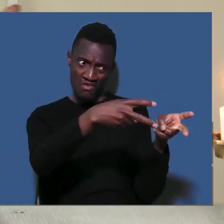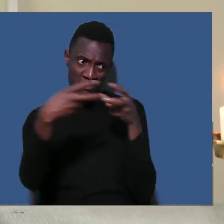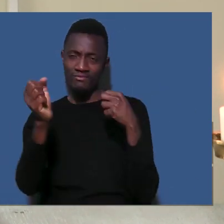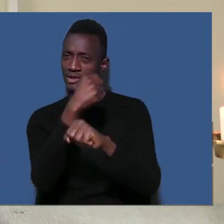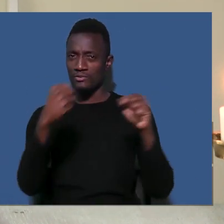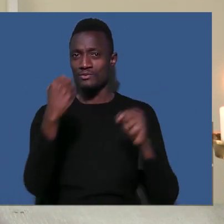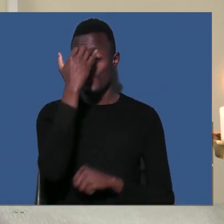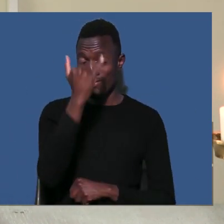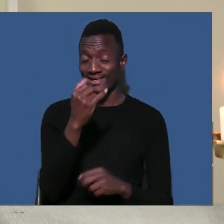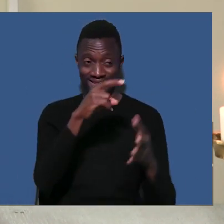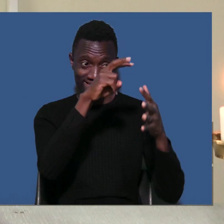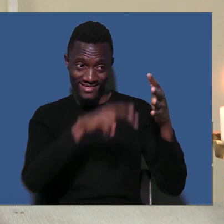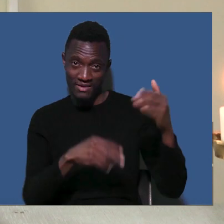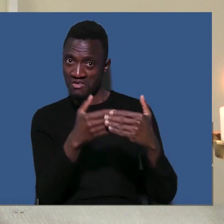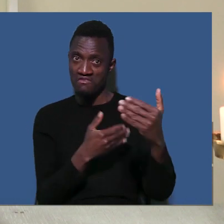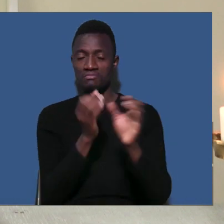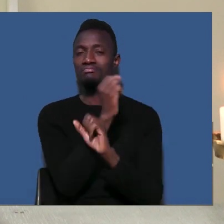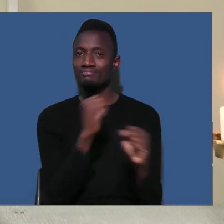it. And so, brethren,